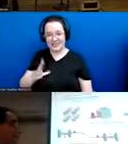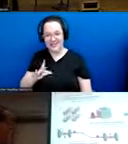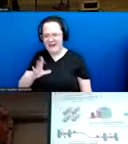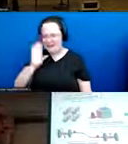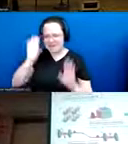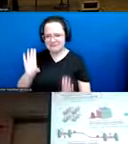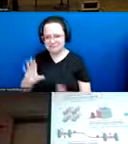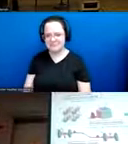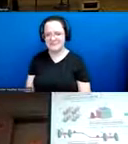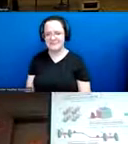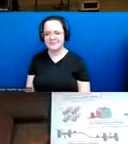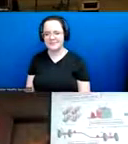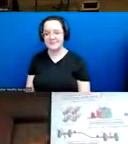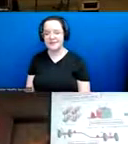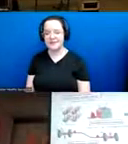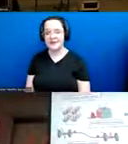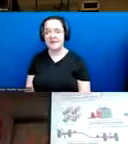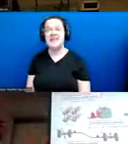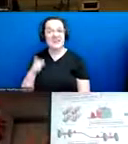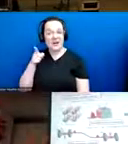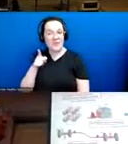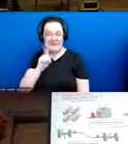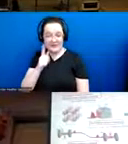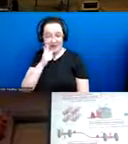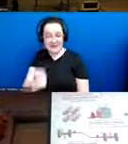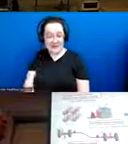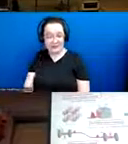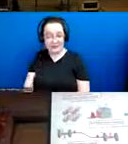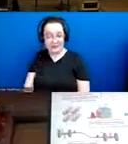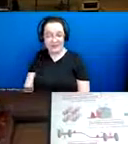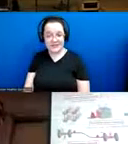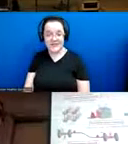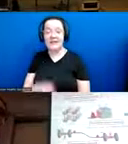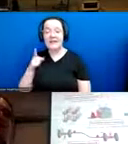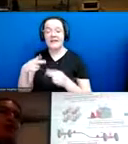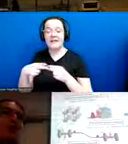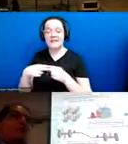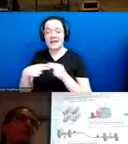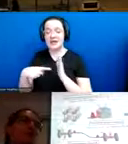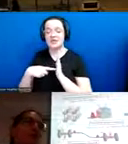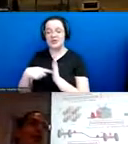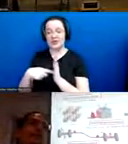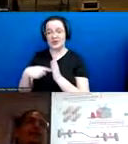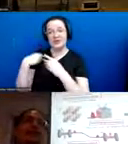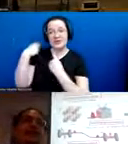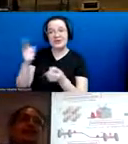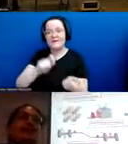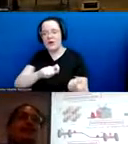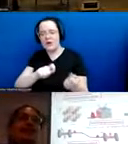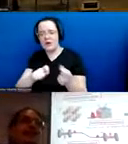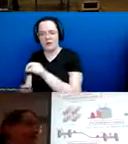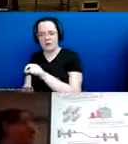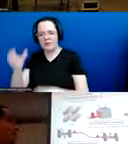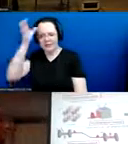So then, this is actually very interesting. This slide shows you the evolution of this concept of what the quantum internet